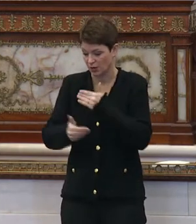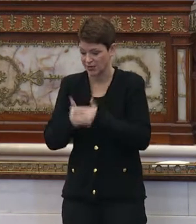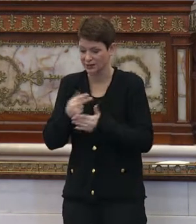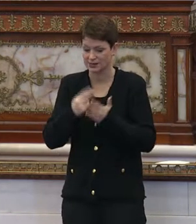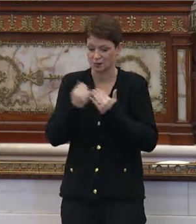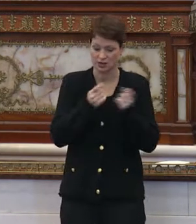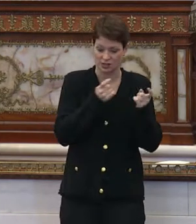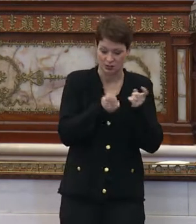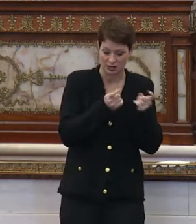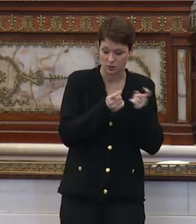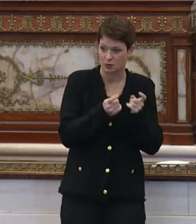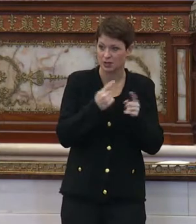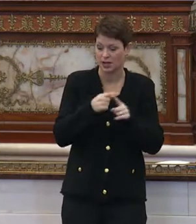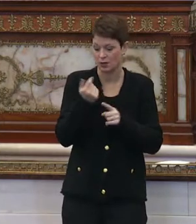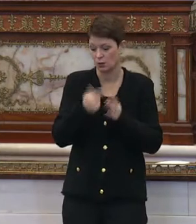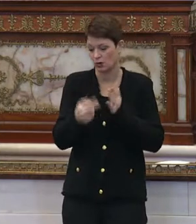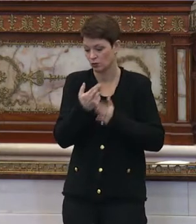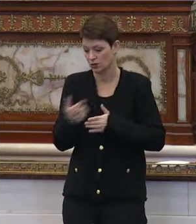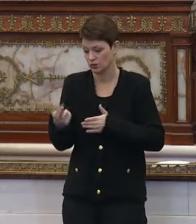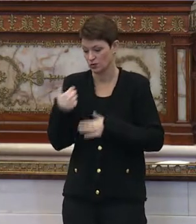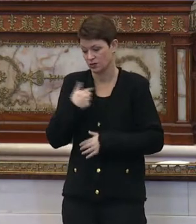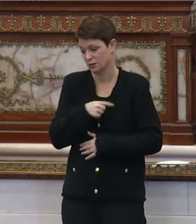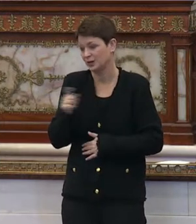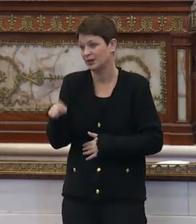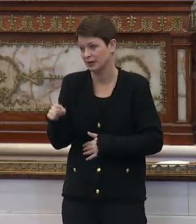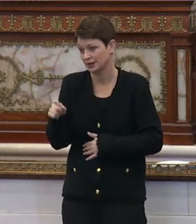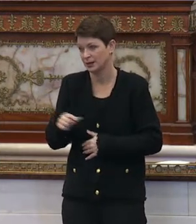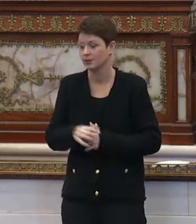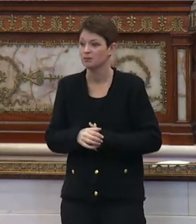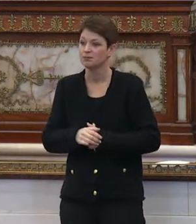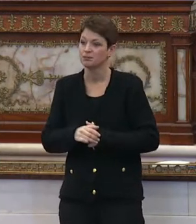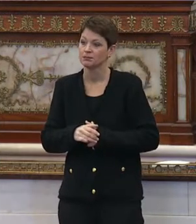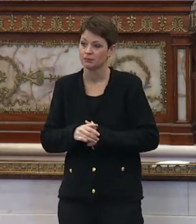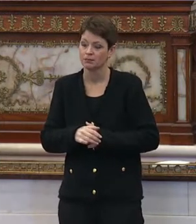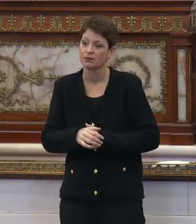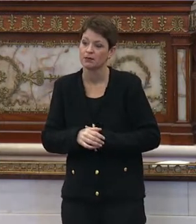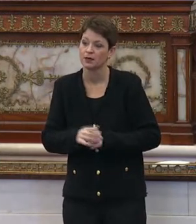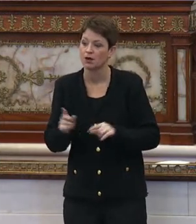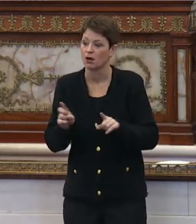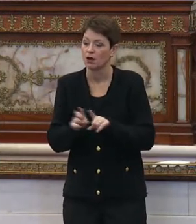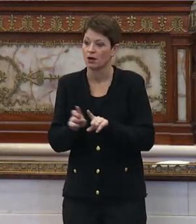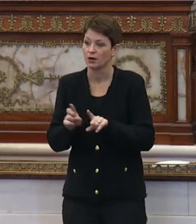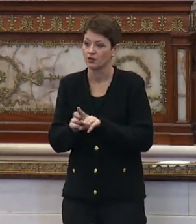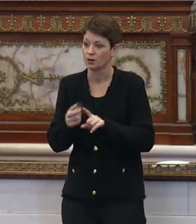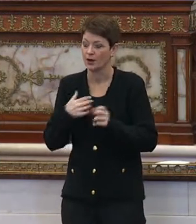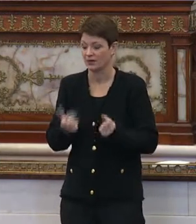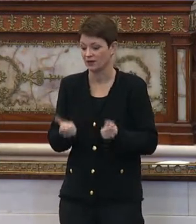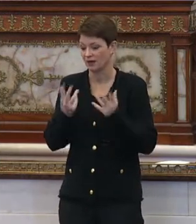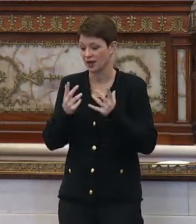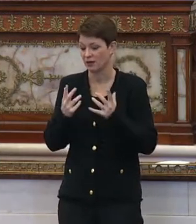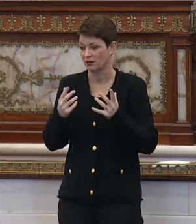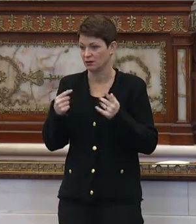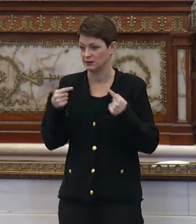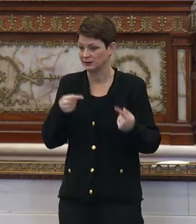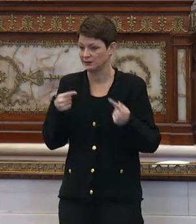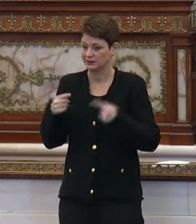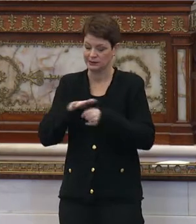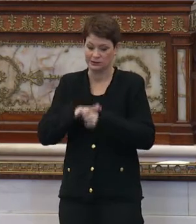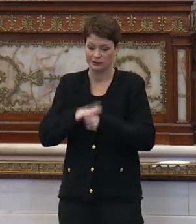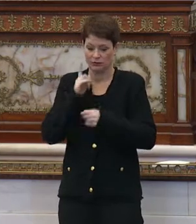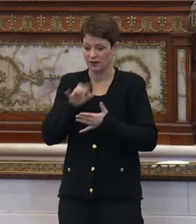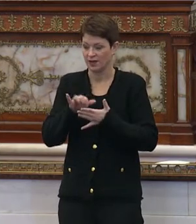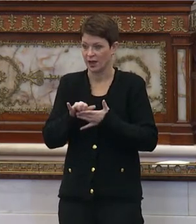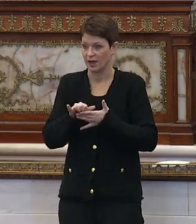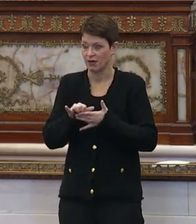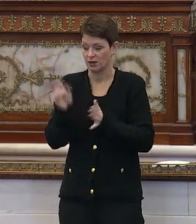project management, and then what resources are needed. And there are then, you know, obviously a lot of tensions in that. You know, if we